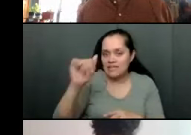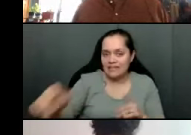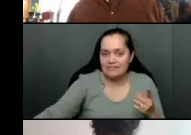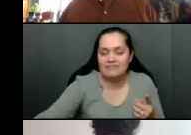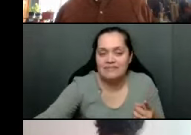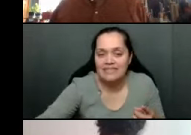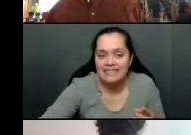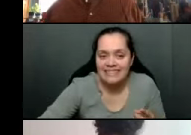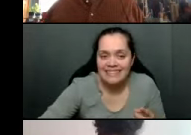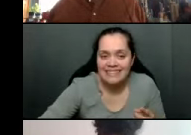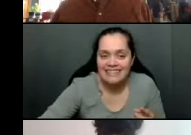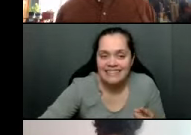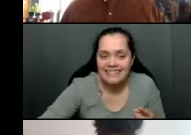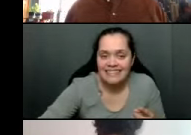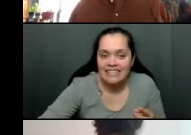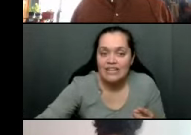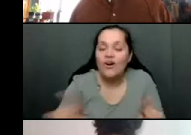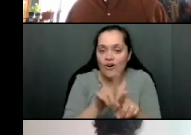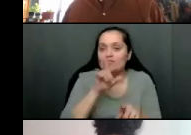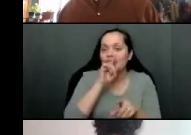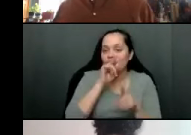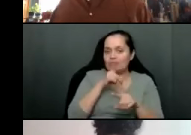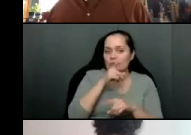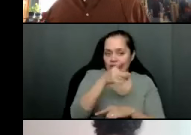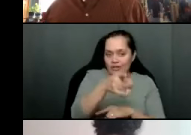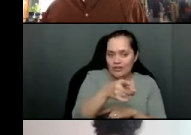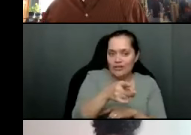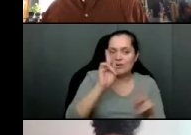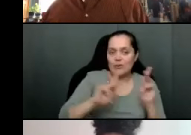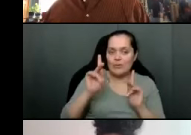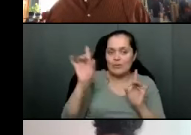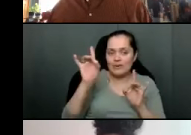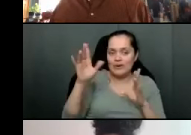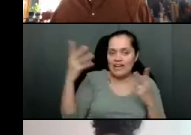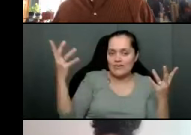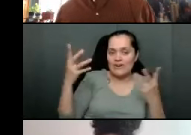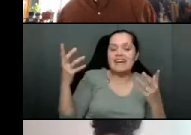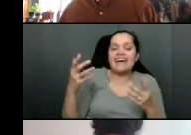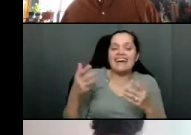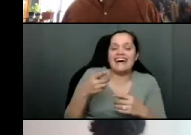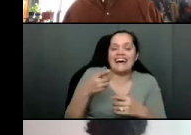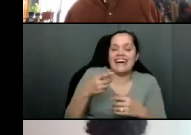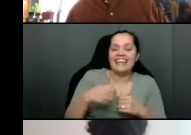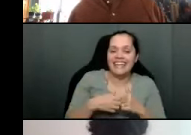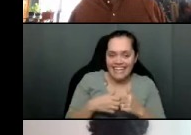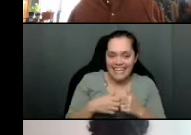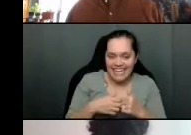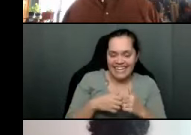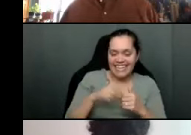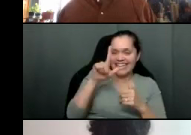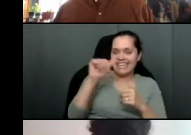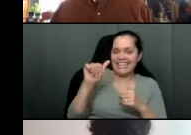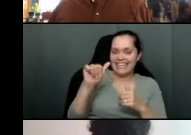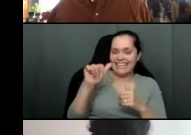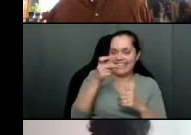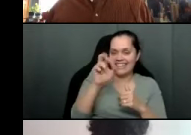This comes from Twitter also. So people hate what? Well, the purple is the Los Angeles